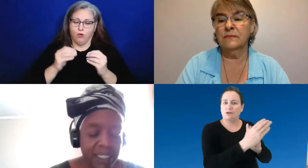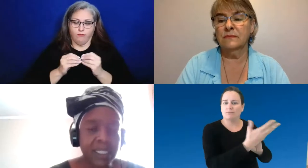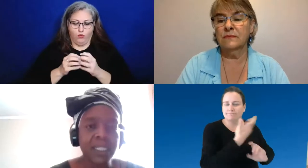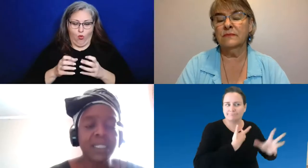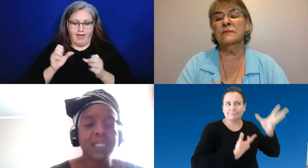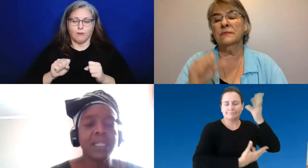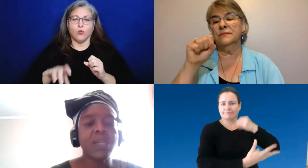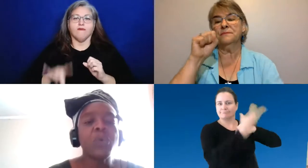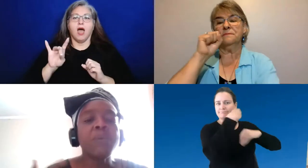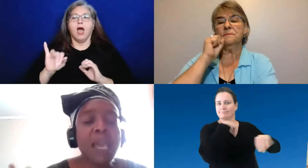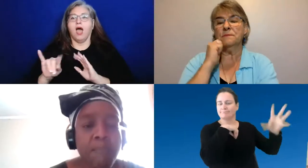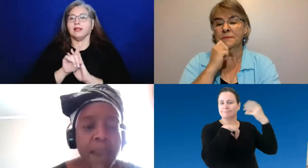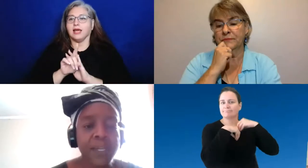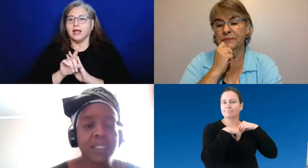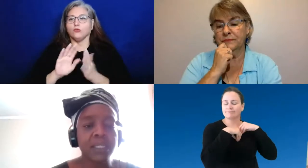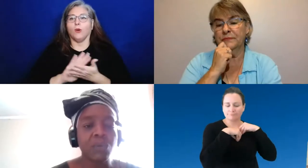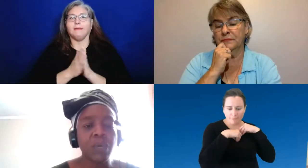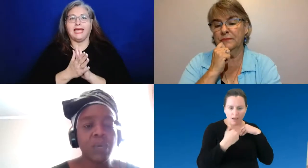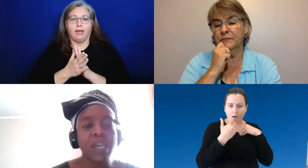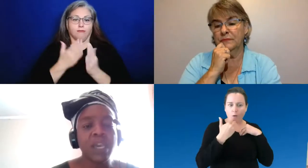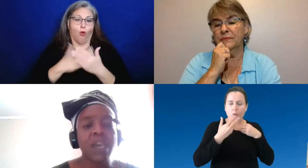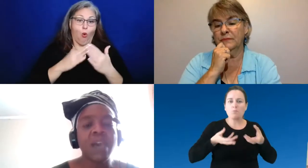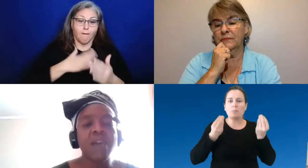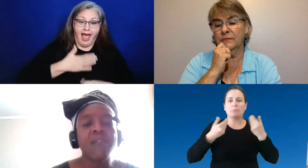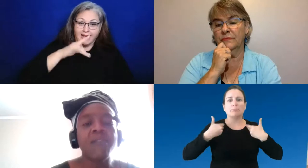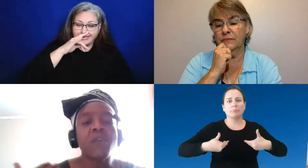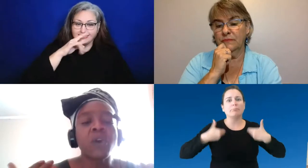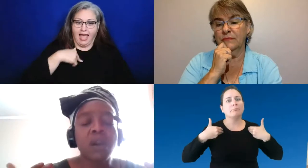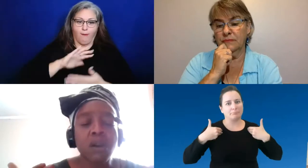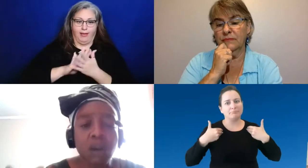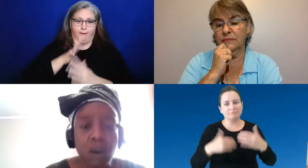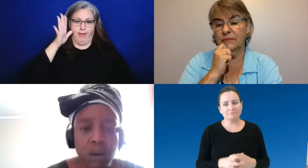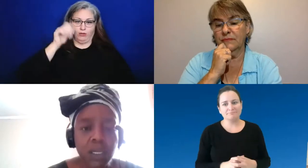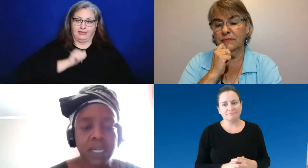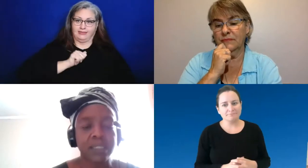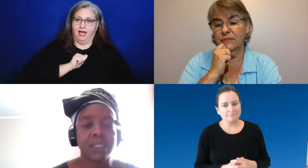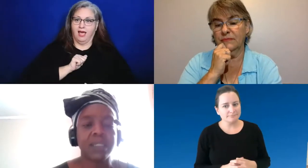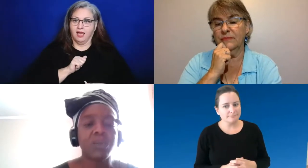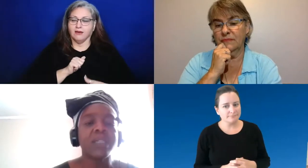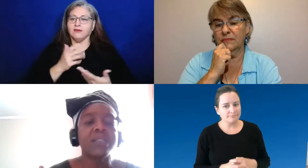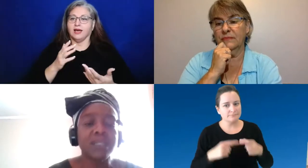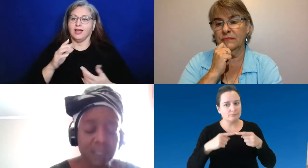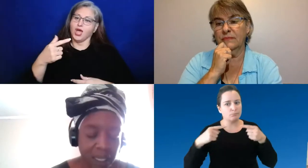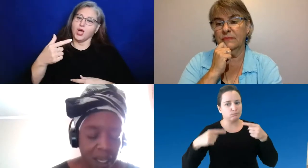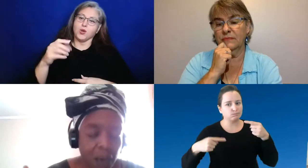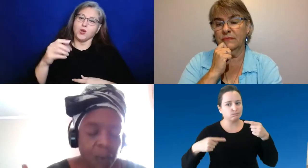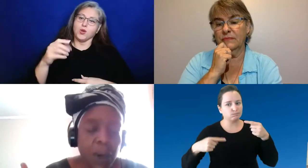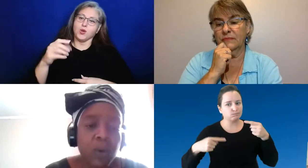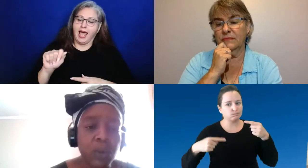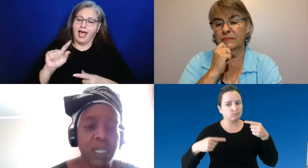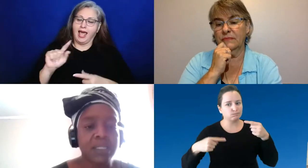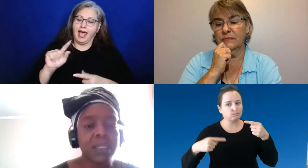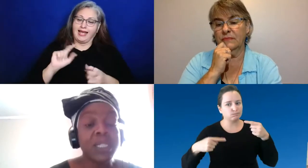our identity, and then we became parents. We have coders, and then we can teach